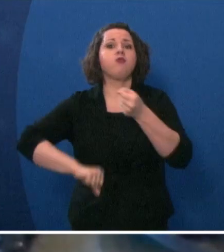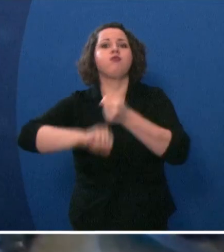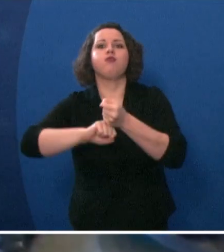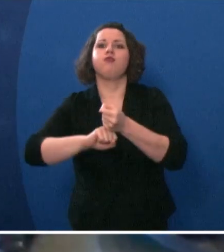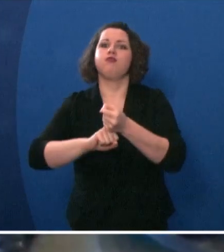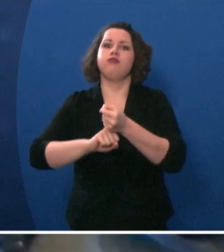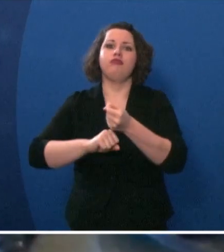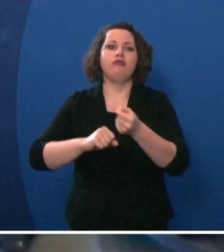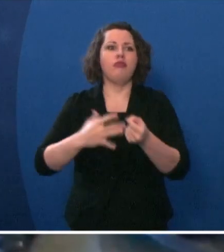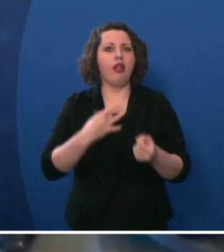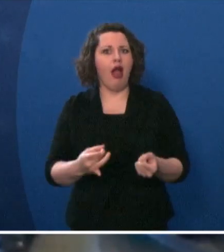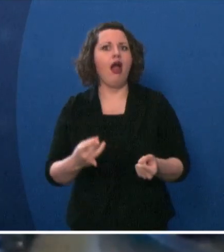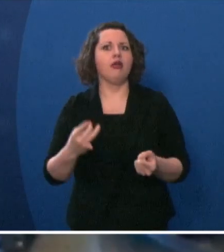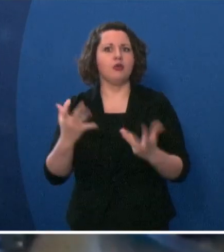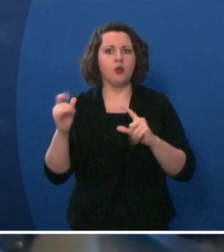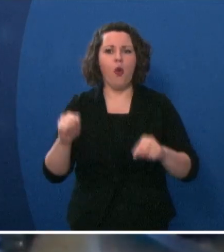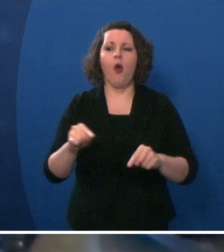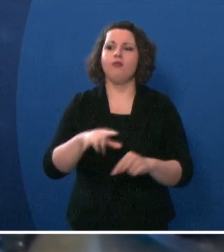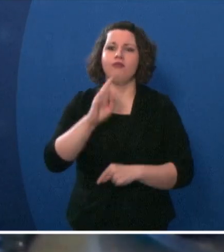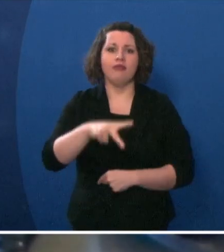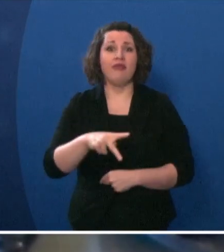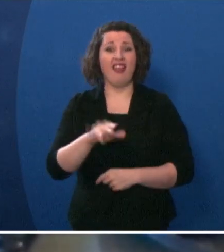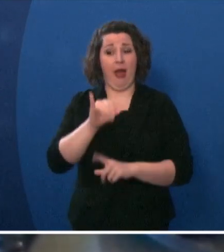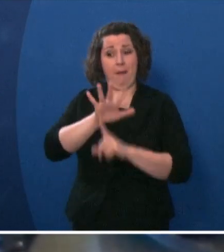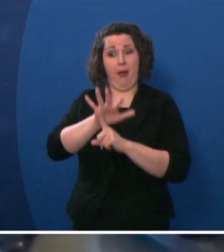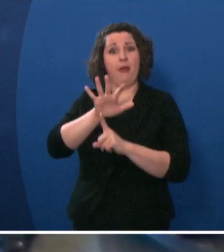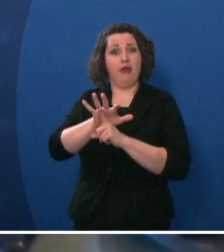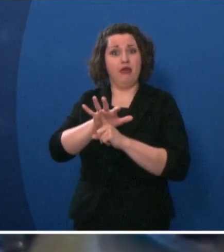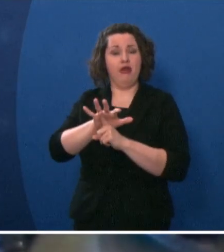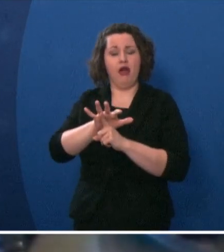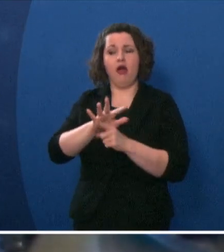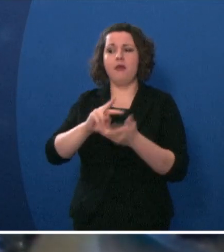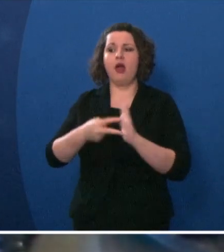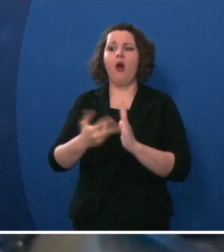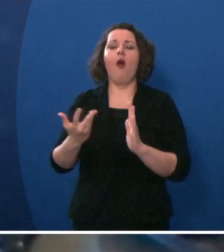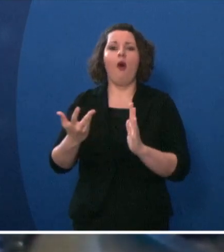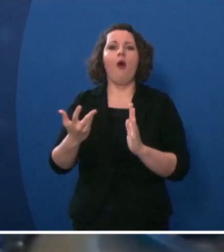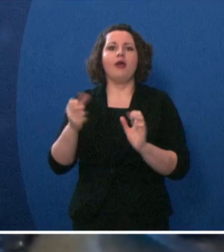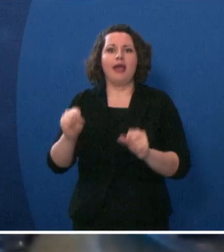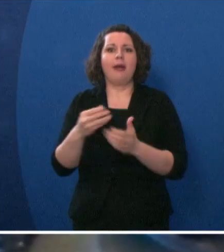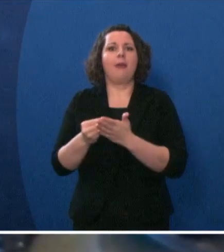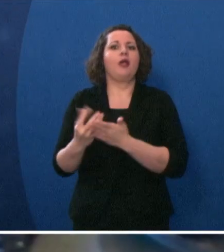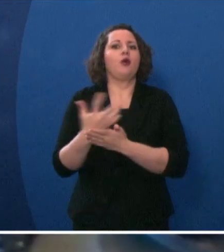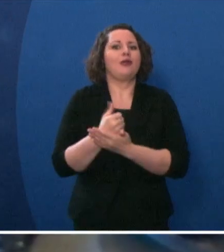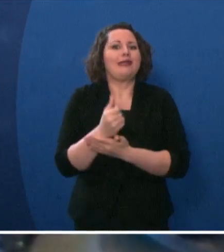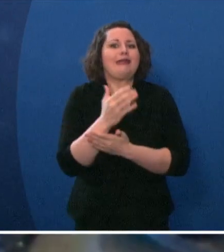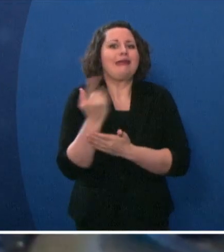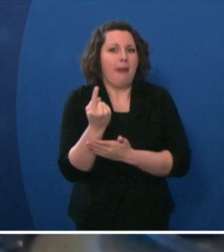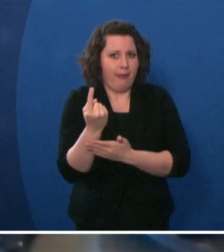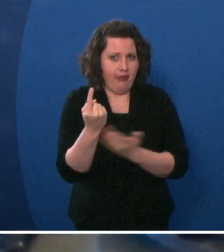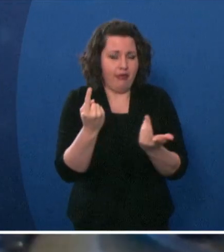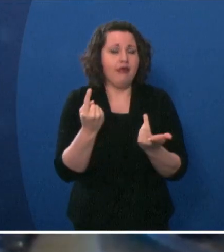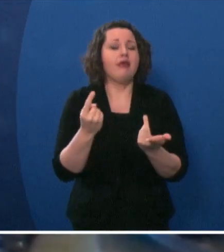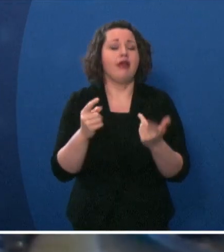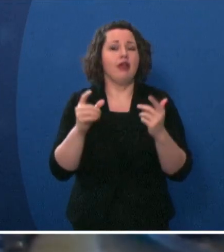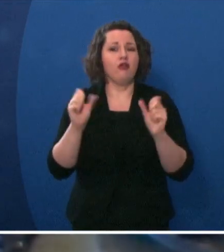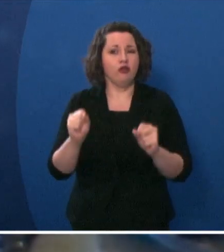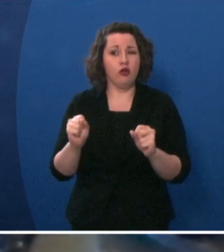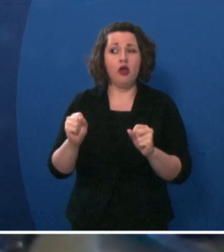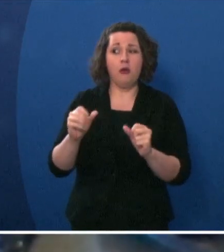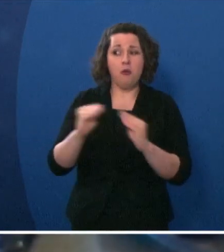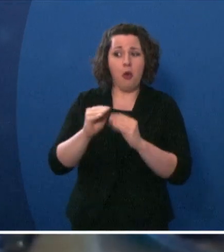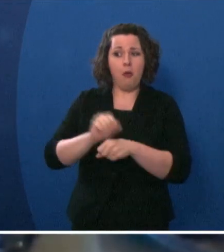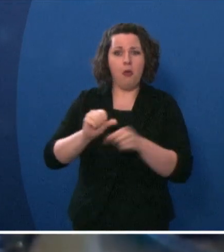communities throughout the state. The popularity provided us with a source of revenue and allowed us to bring back more hourly